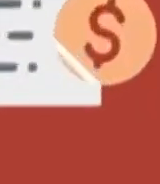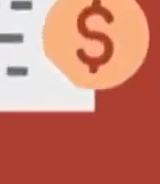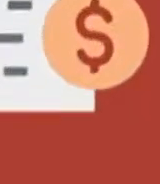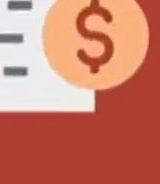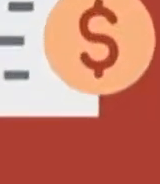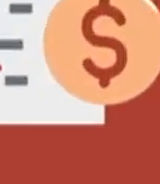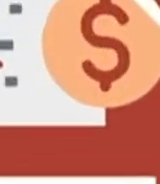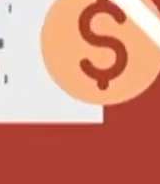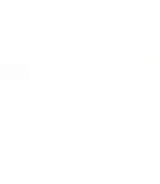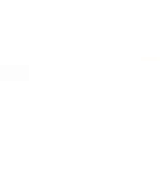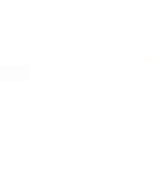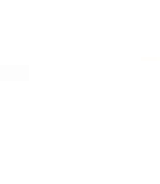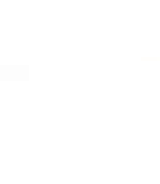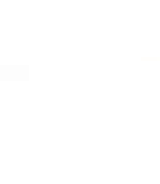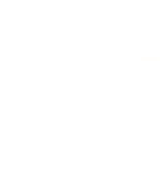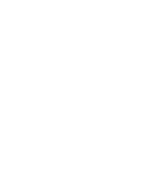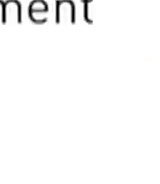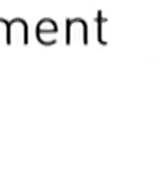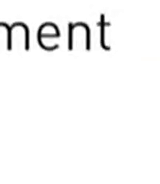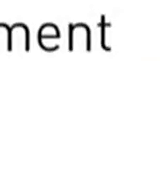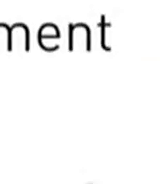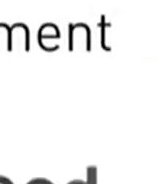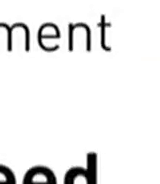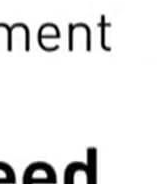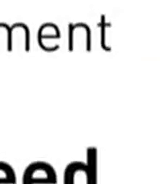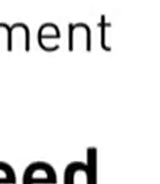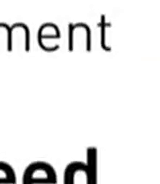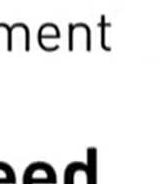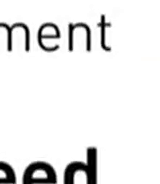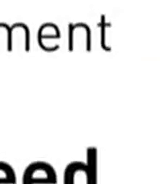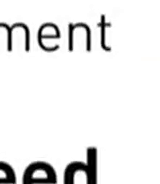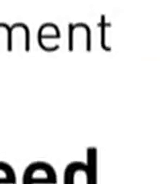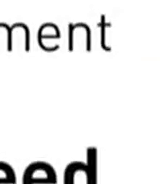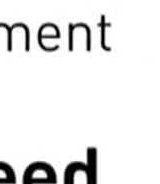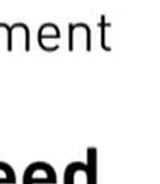achieve your business goals, be it business expansion, office furniture, equipment.